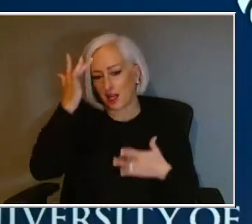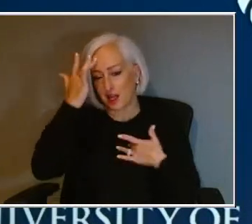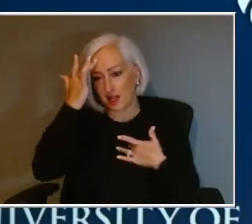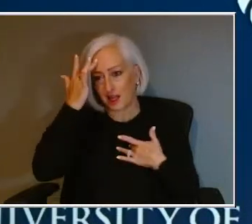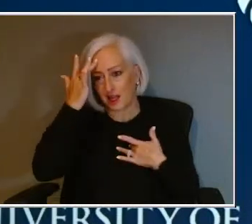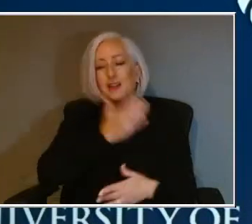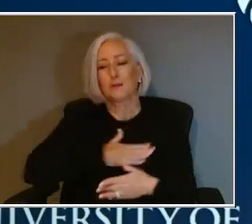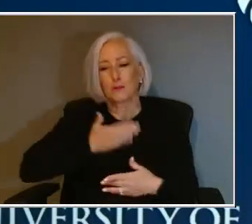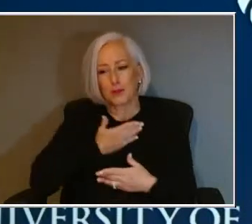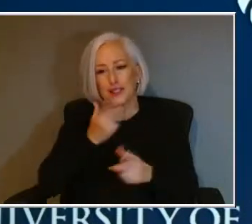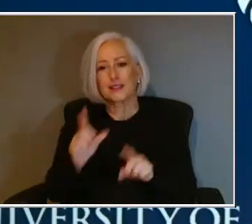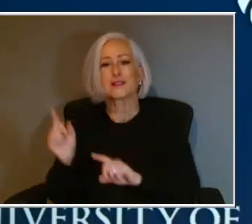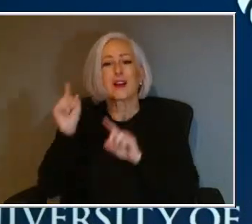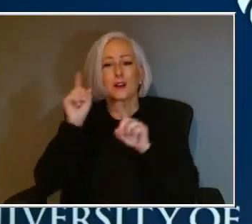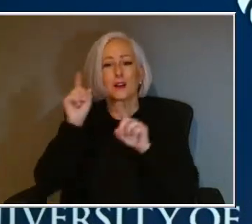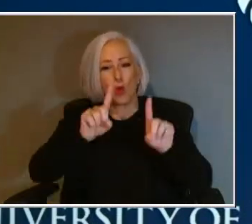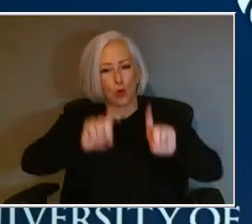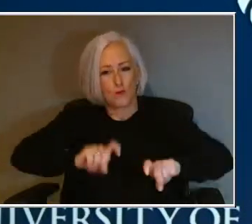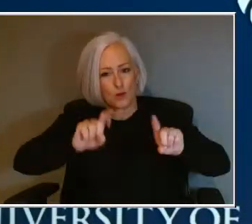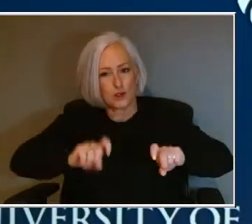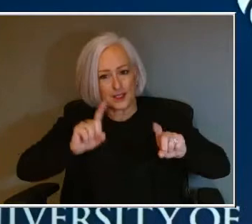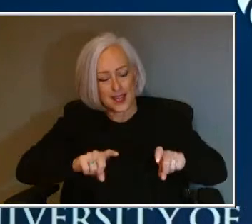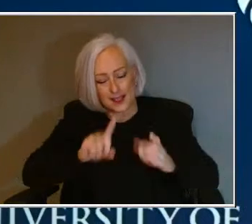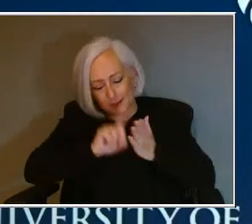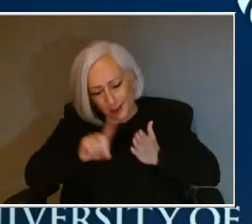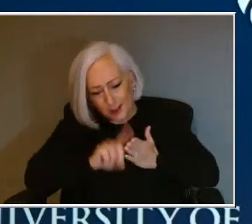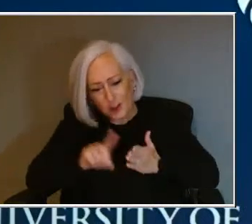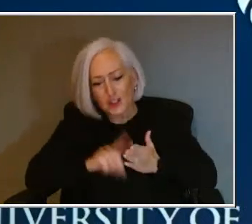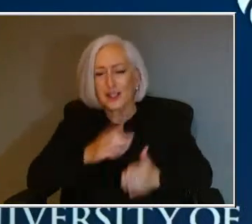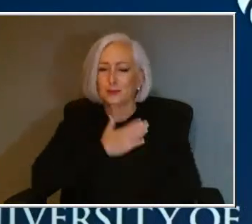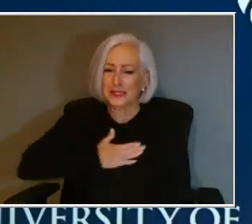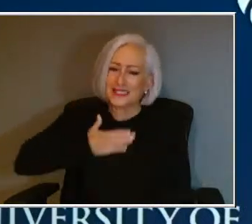screened, get checked out. And for those who